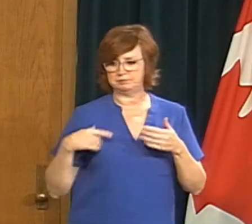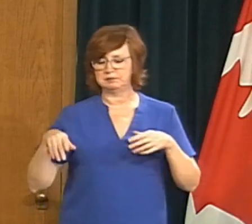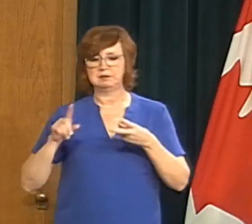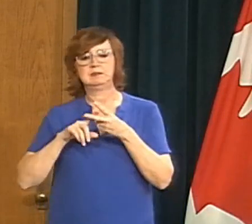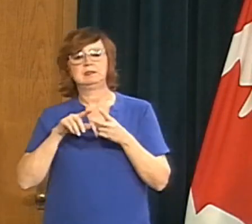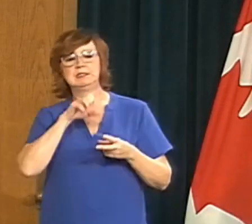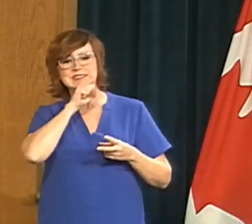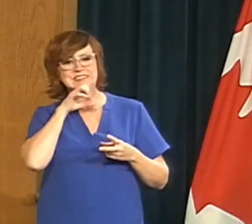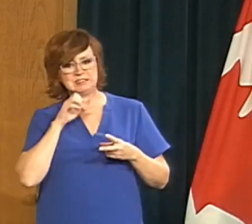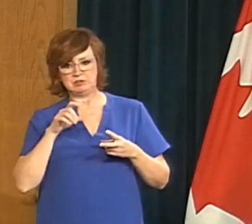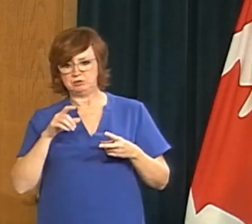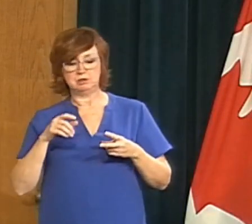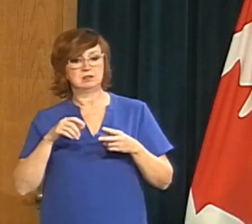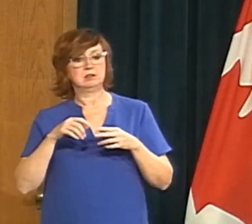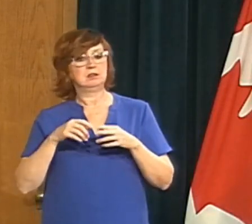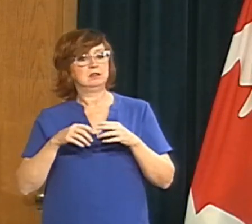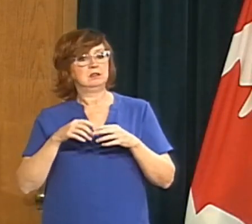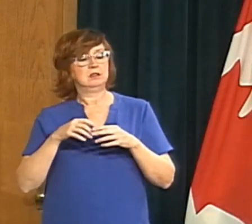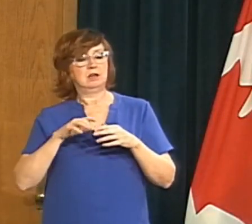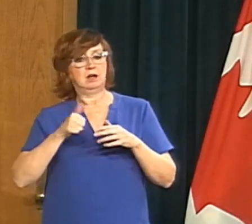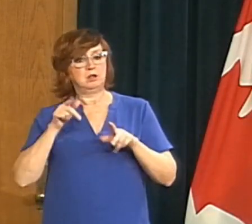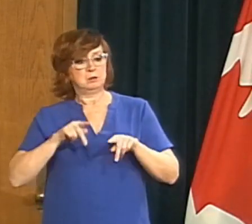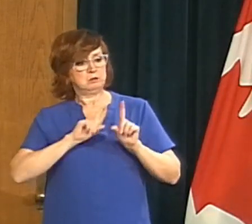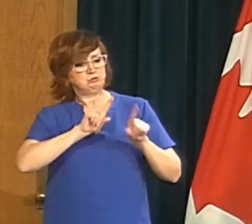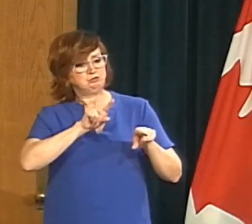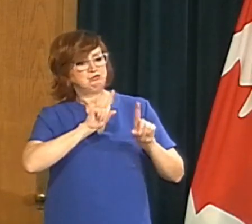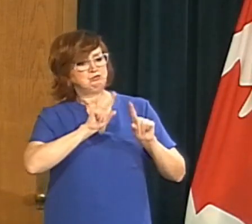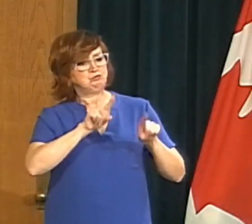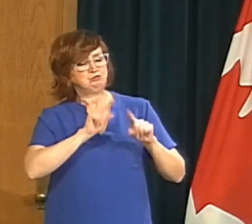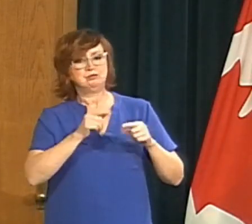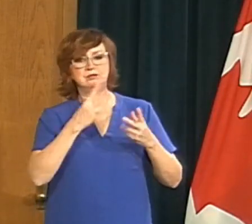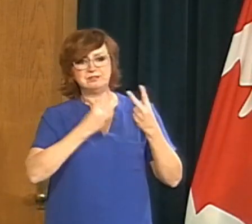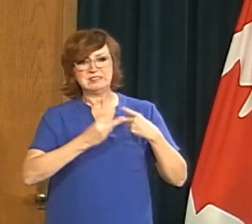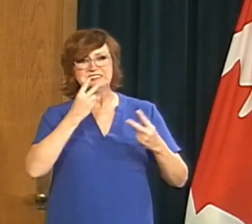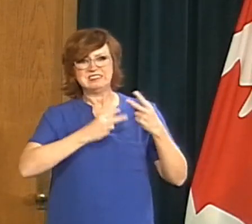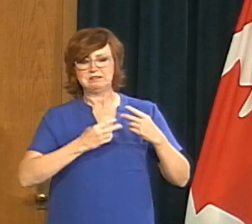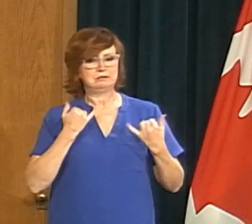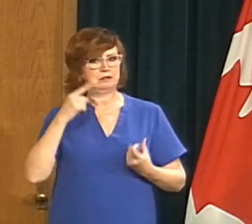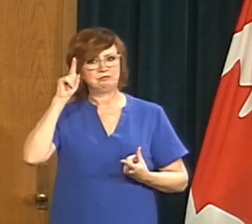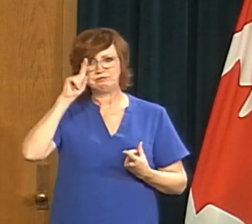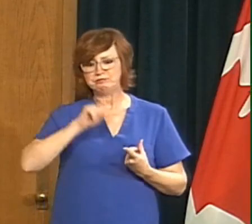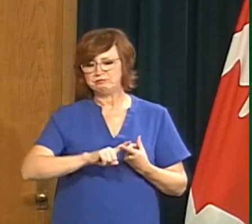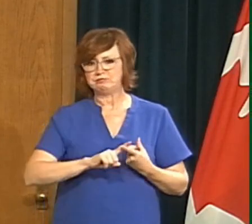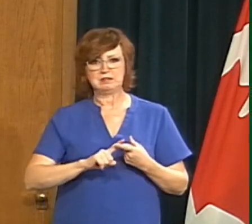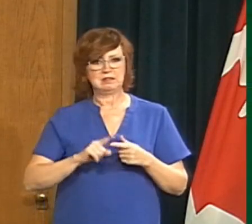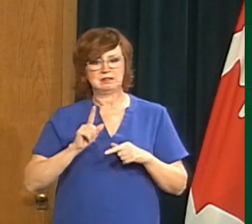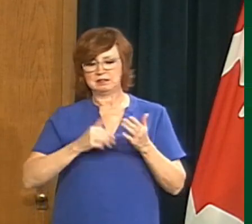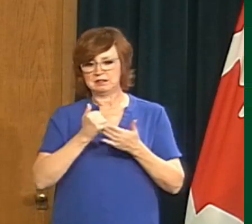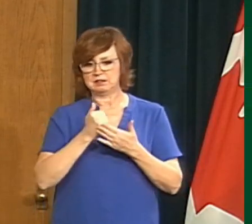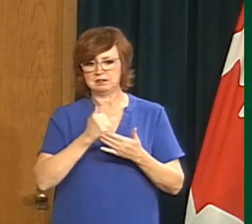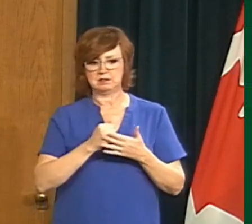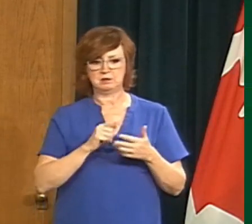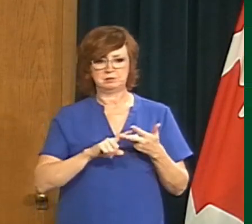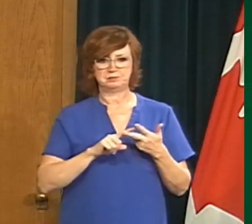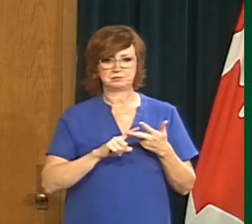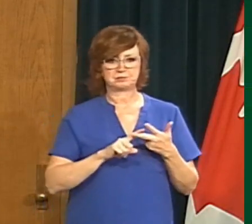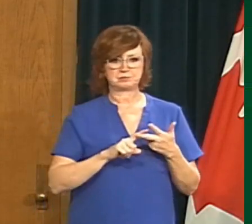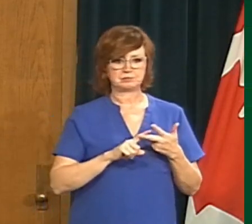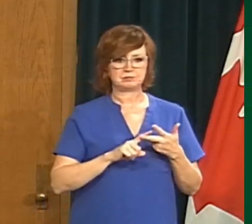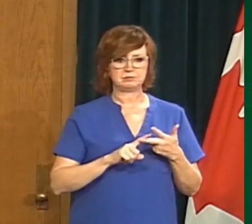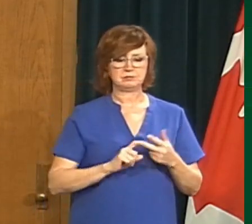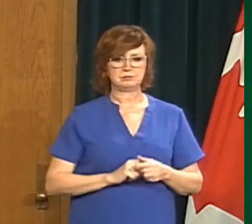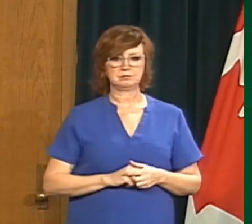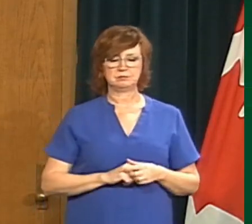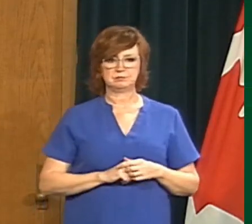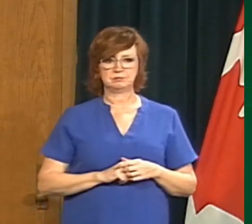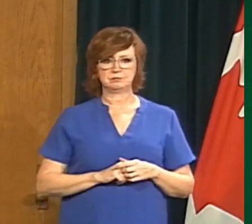We added childcare to ensure that those workers that maybe aren't working now will come back and have the incentive to do so.